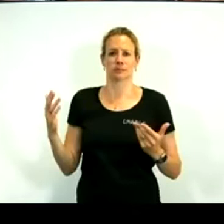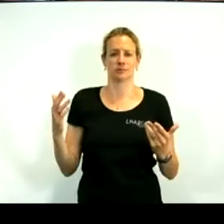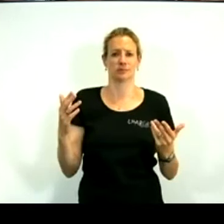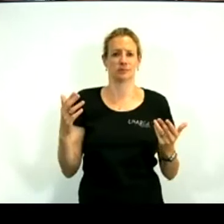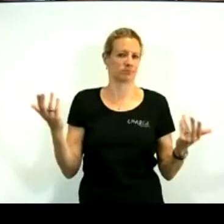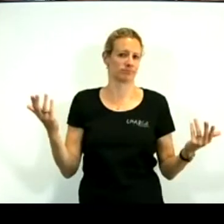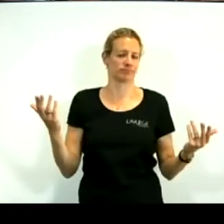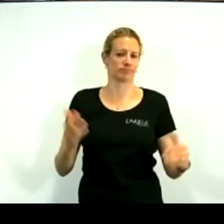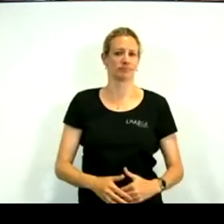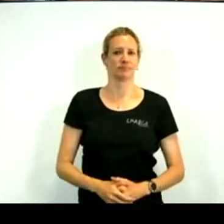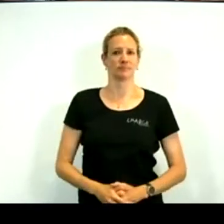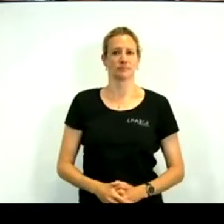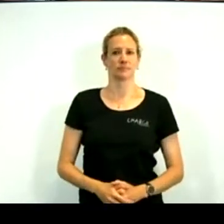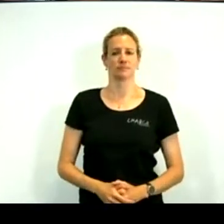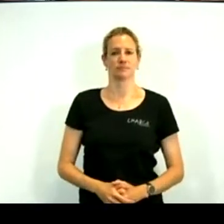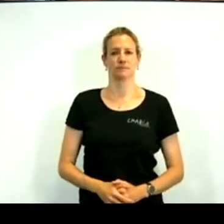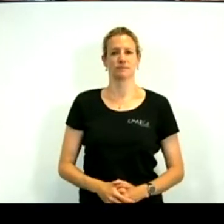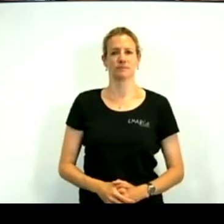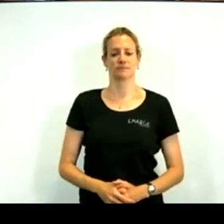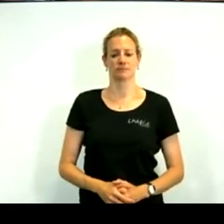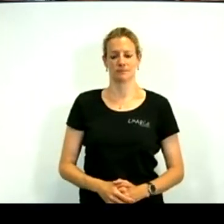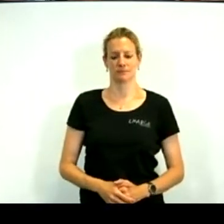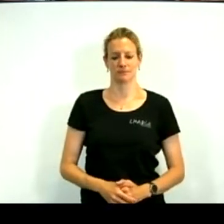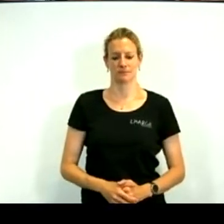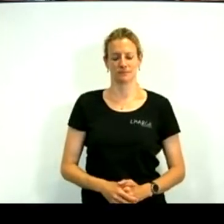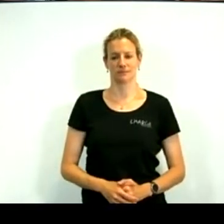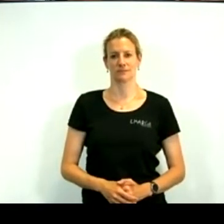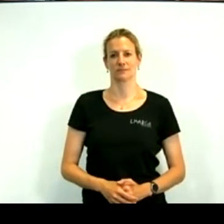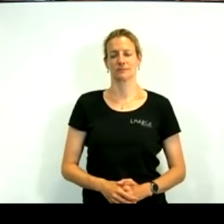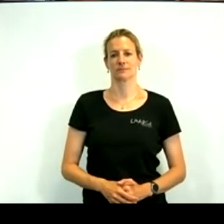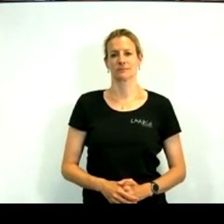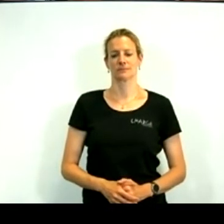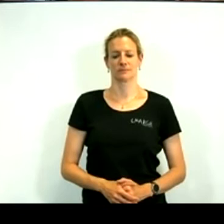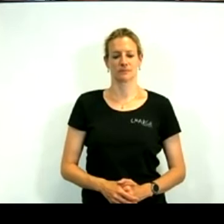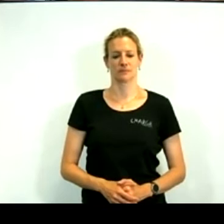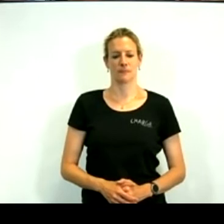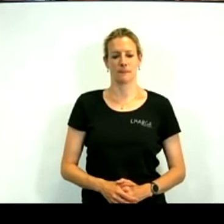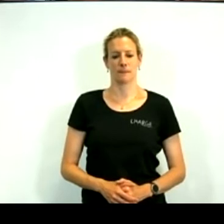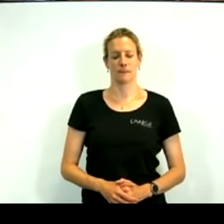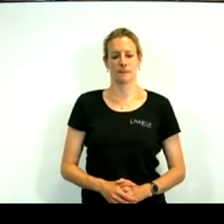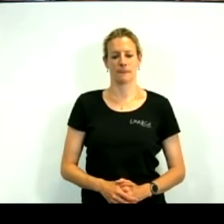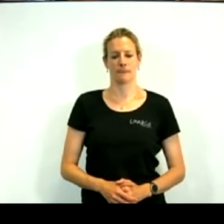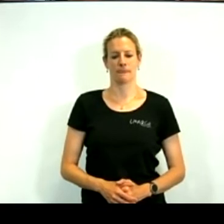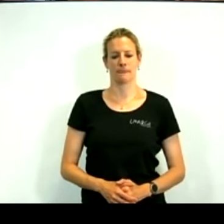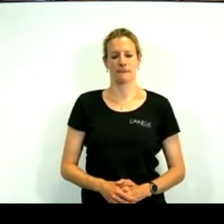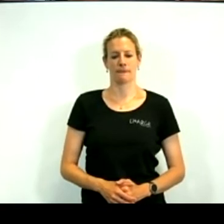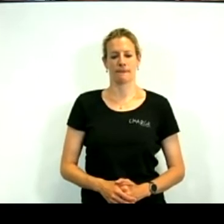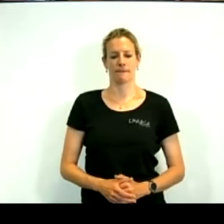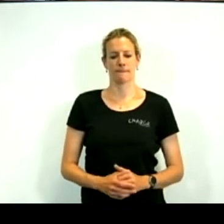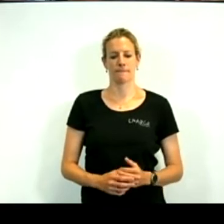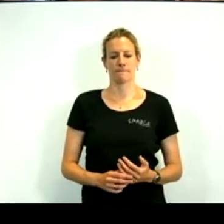that list that I just read out to you. So the next slide, please. This is a quote